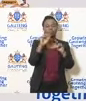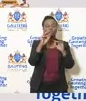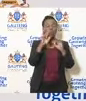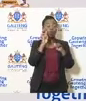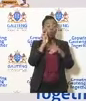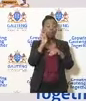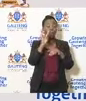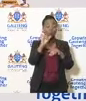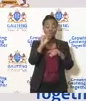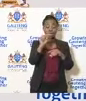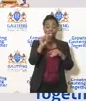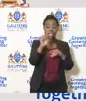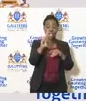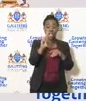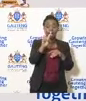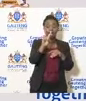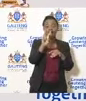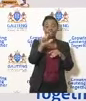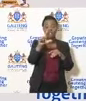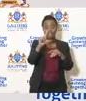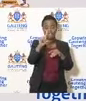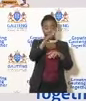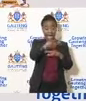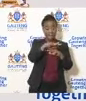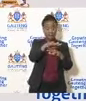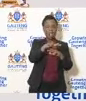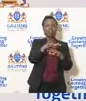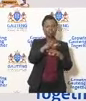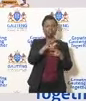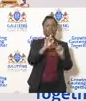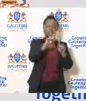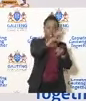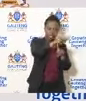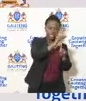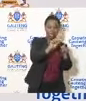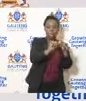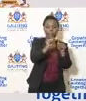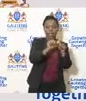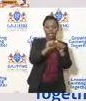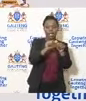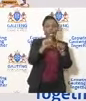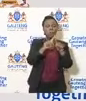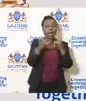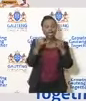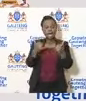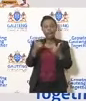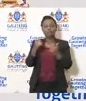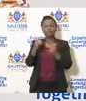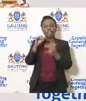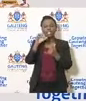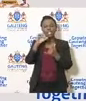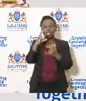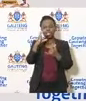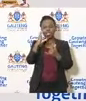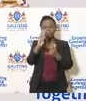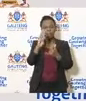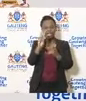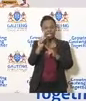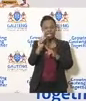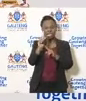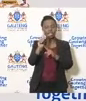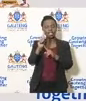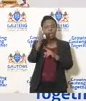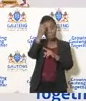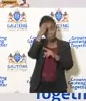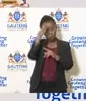guard. So we would be worried in Tshwane around the area from the CBD to the Pretoria West right up